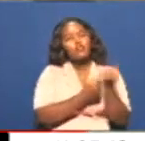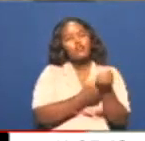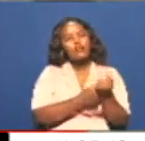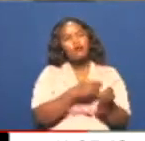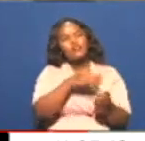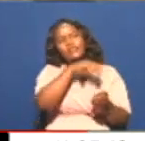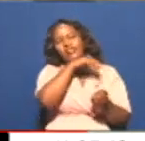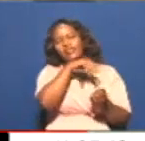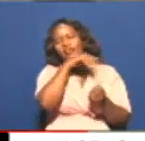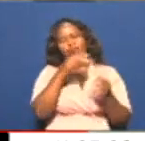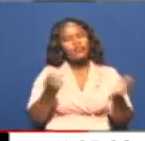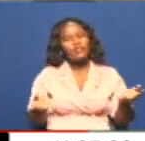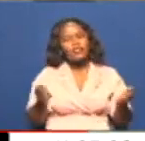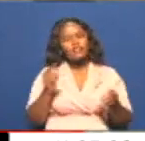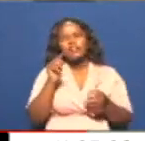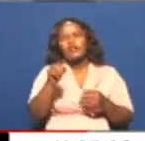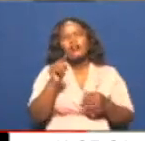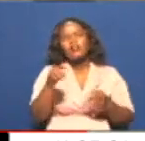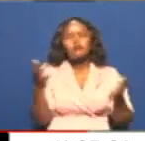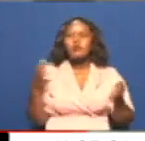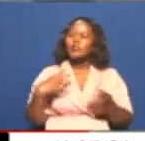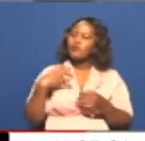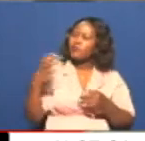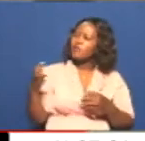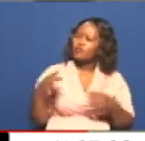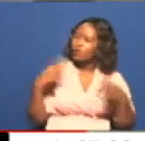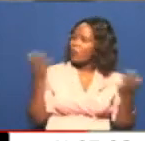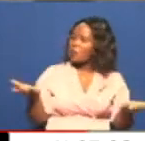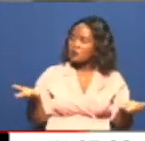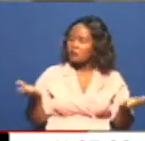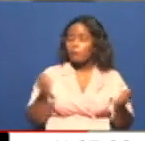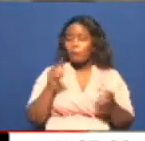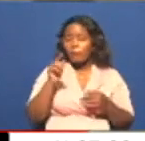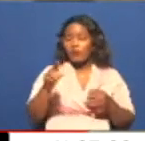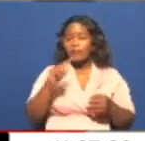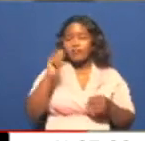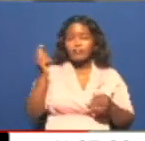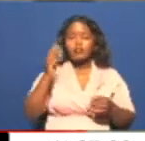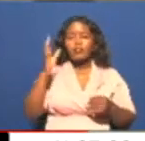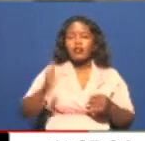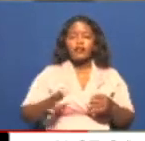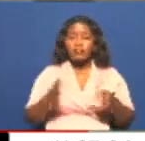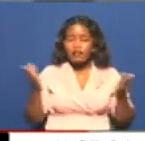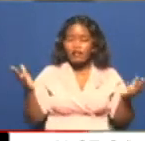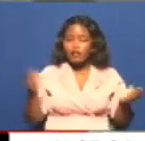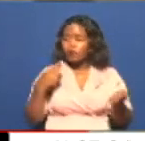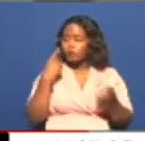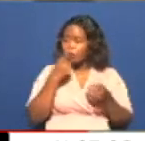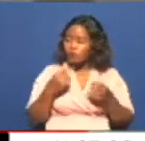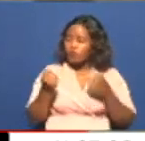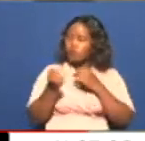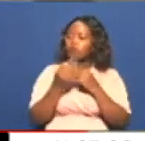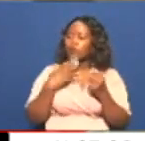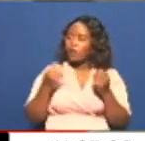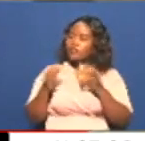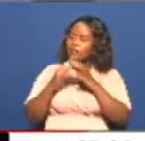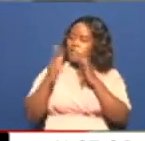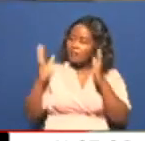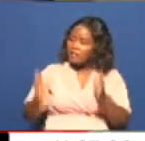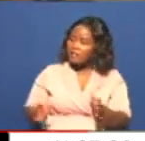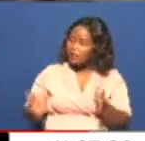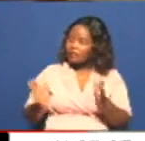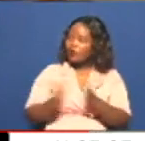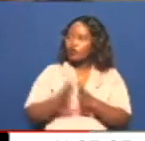they necessarily dynasties? Mm-hmm. These are just Kenyans, mm-hmm. who like this particular leader, yes. and they resonate with what he's